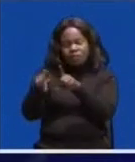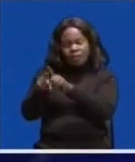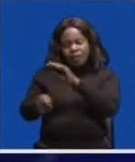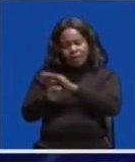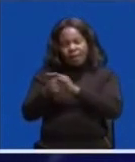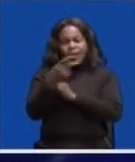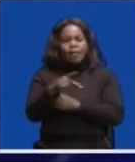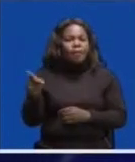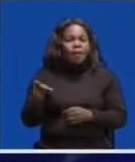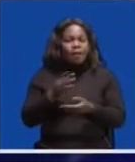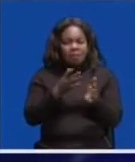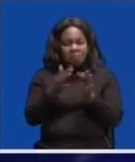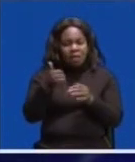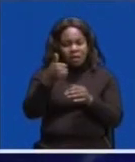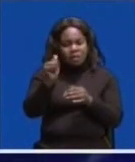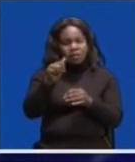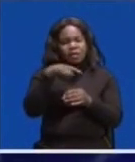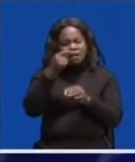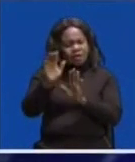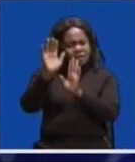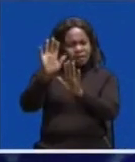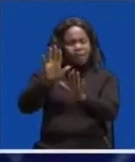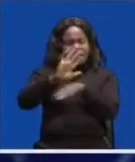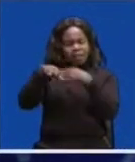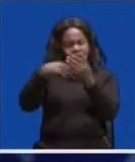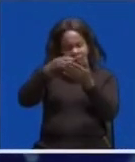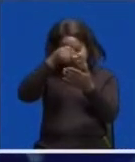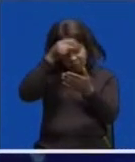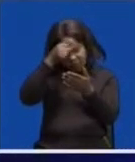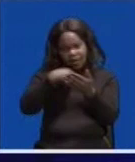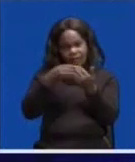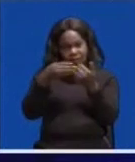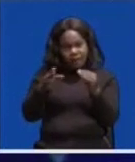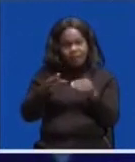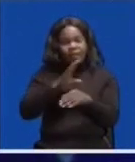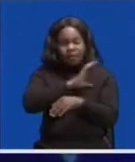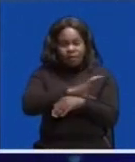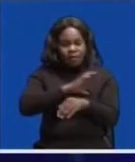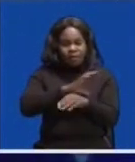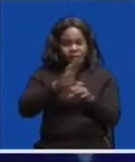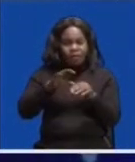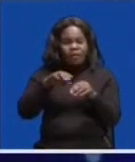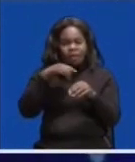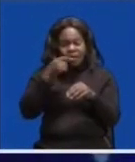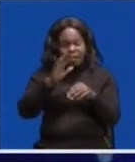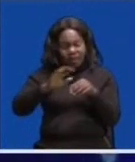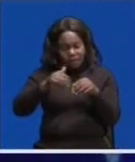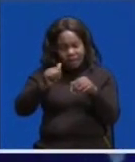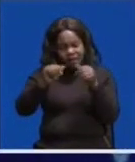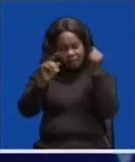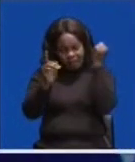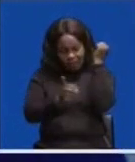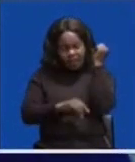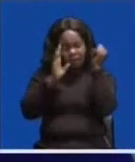property. He has further revealed that suspensions for all students have been lifted with condition that their surcharge will be higher than